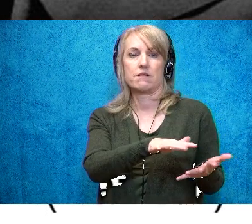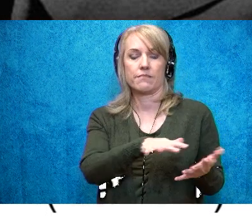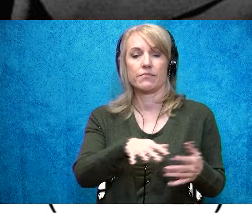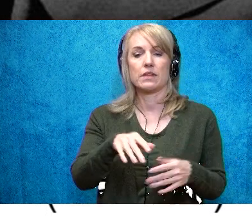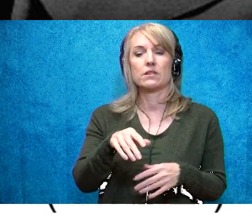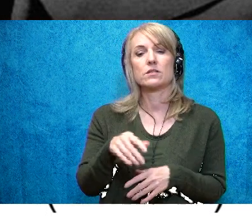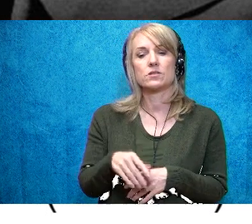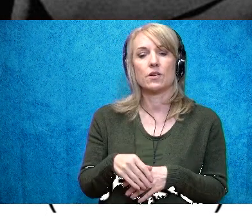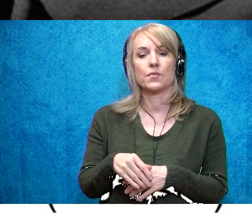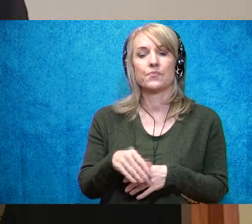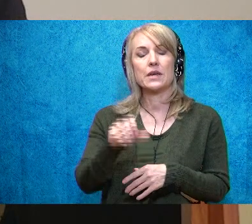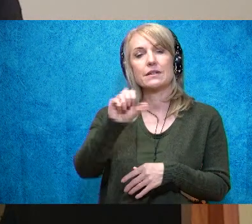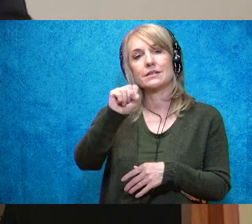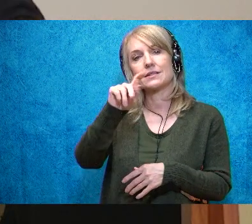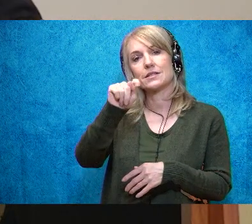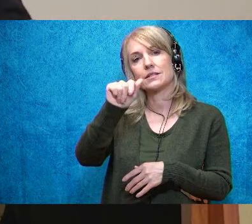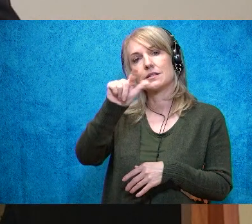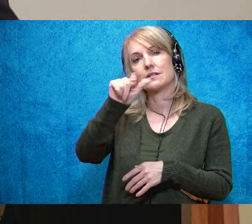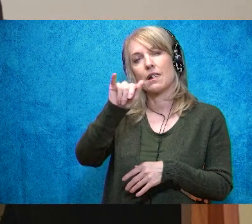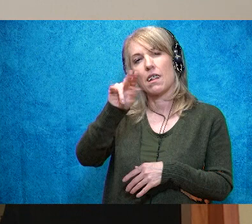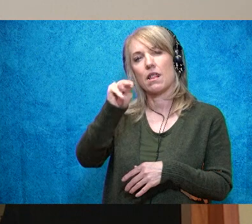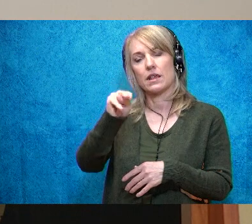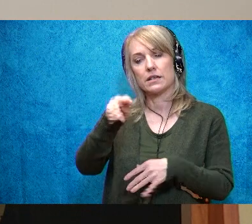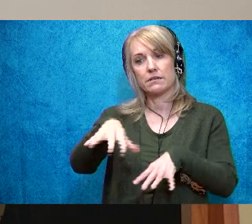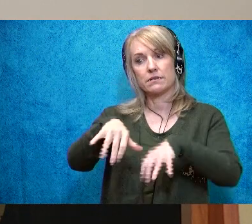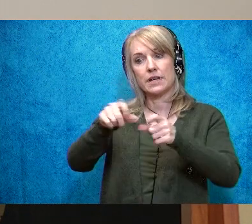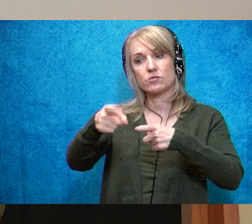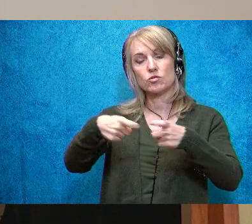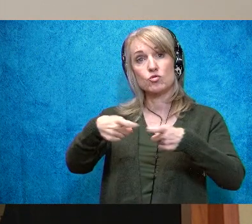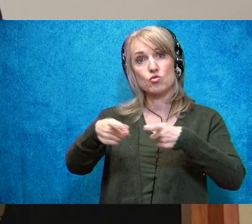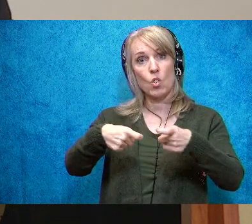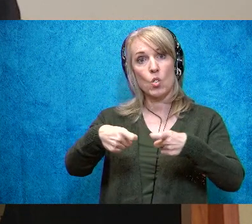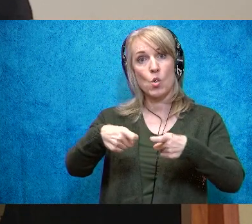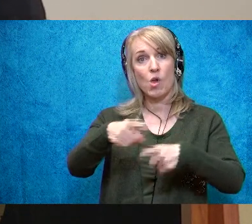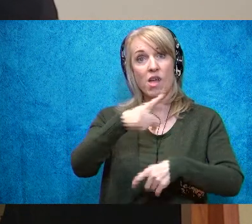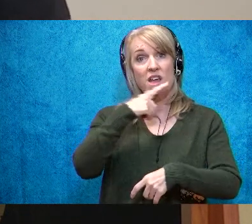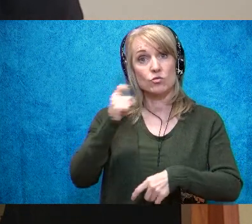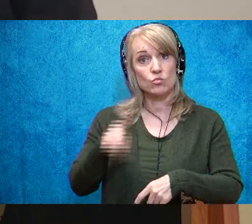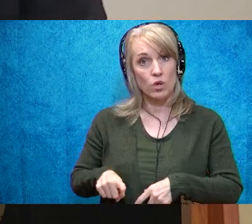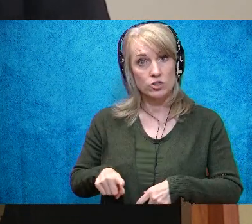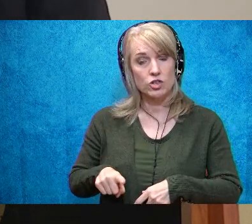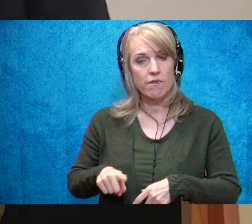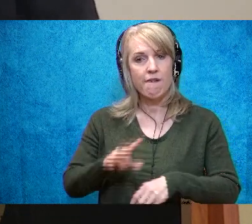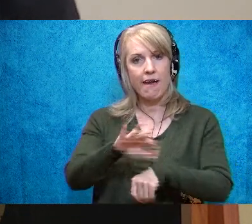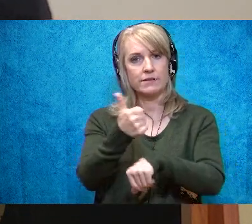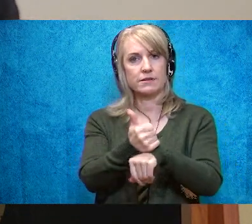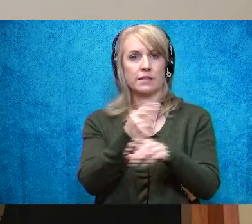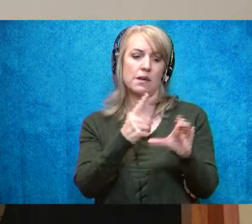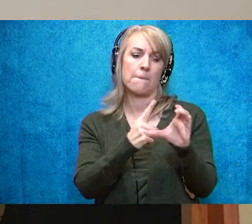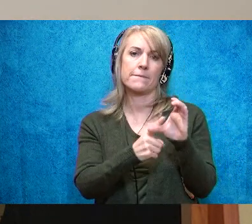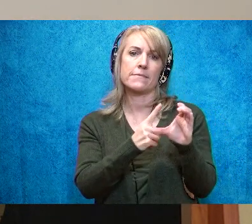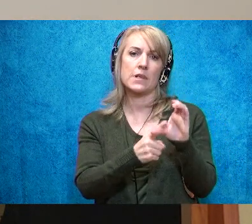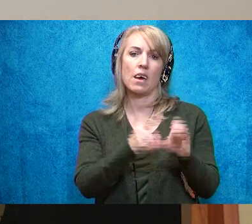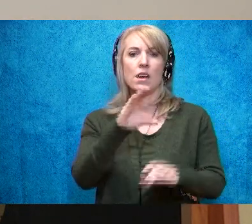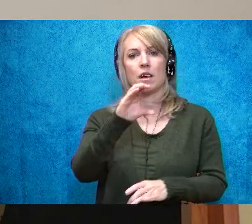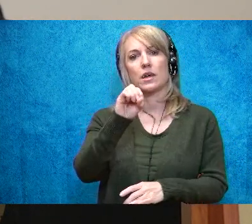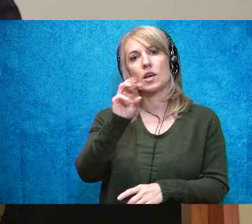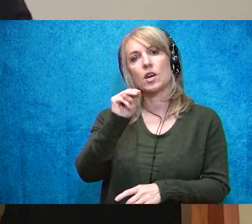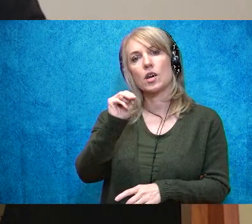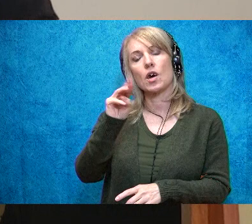Soviet Union, in Russia. So as we move on, let's define what communism is. So it's an economic and political